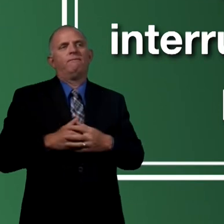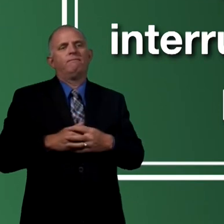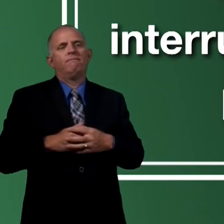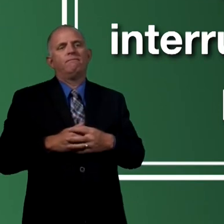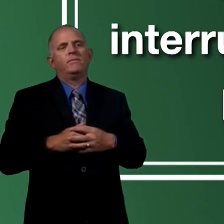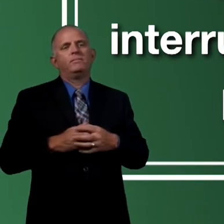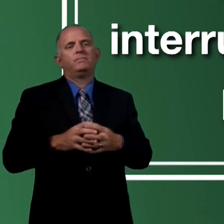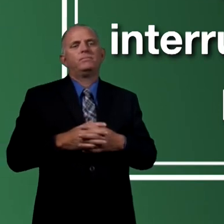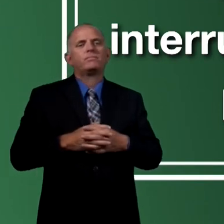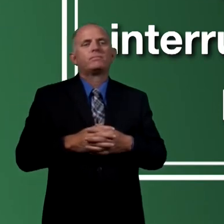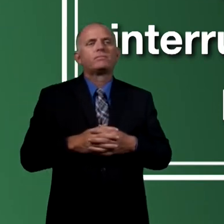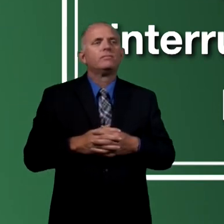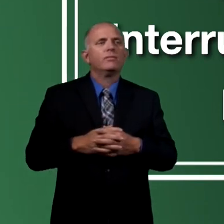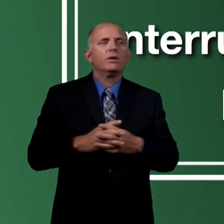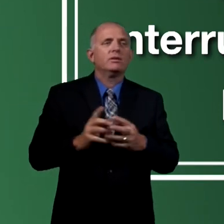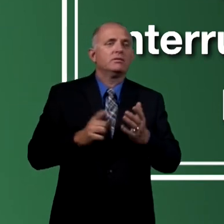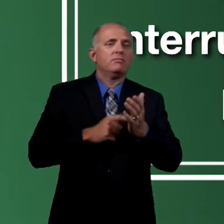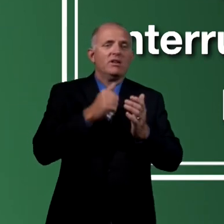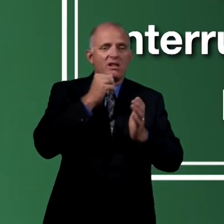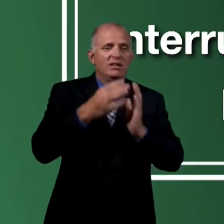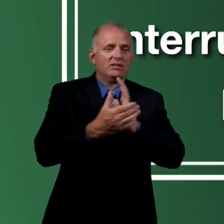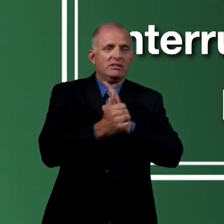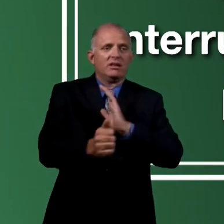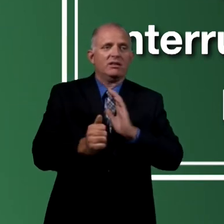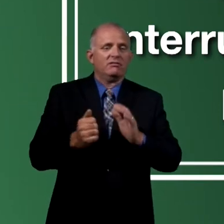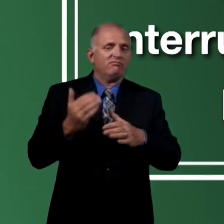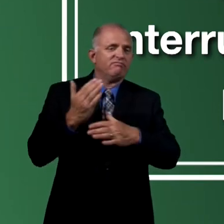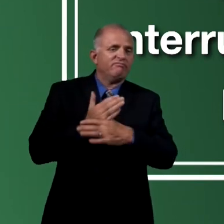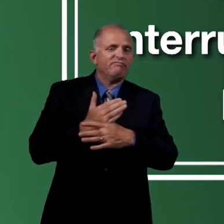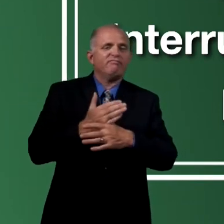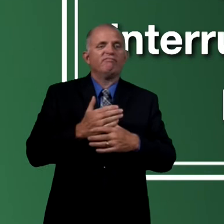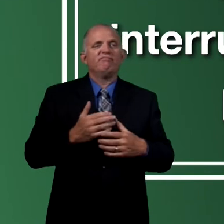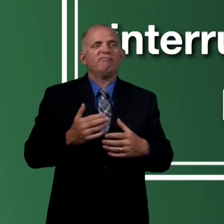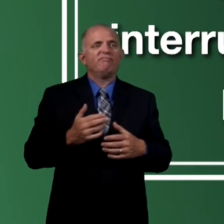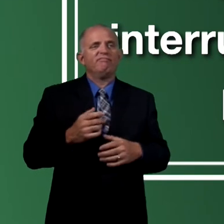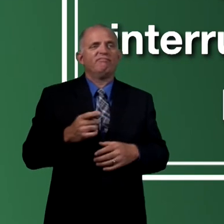that. Sometimes I view people as the interruption.